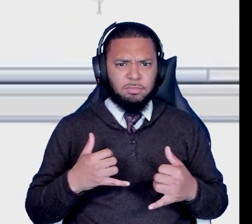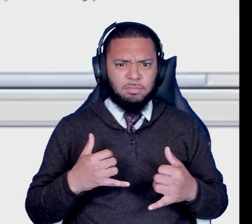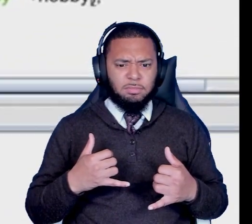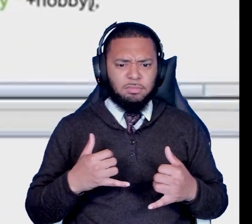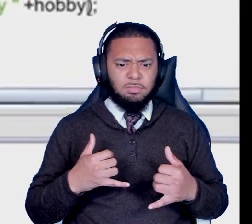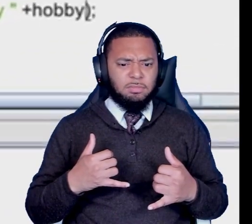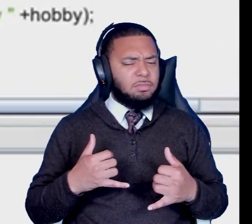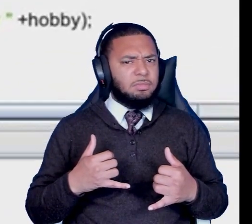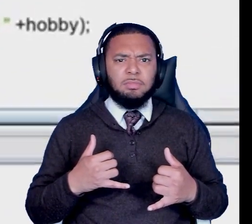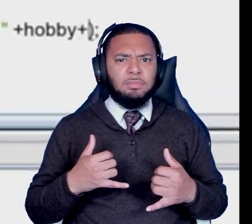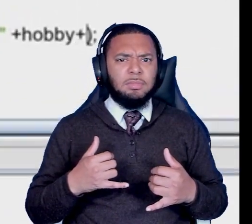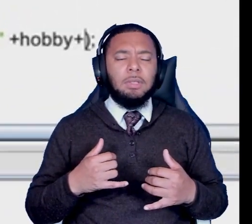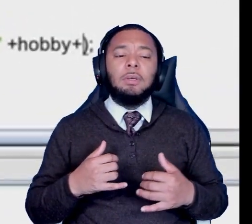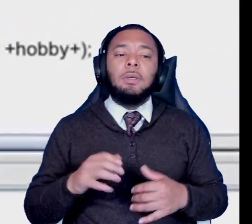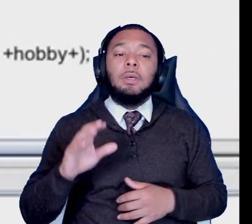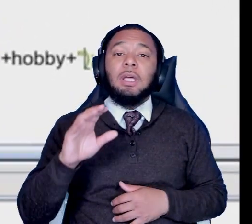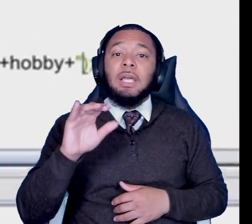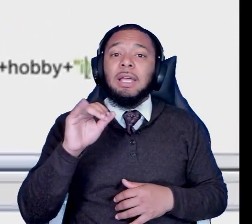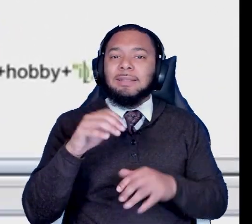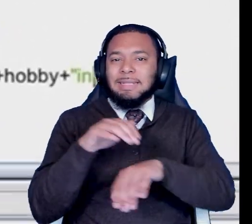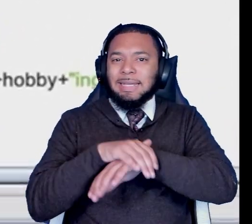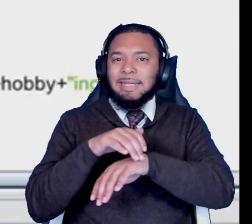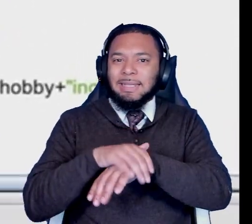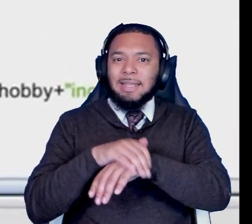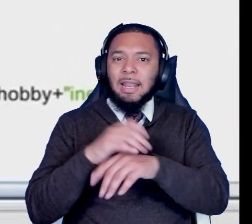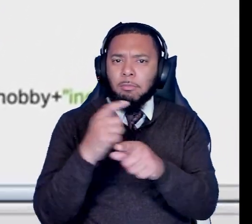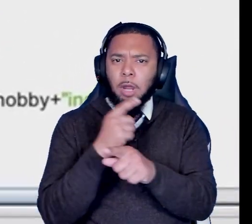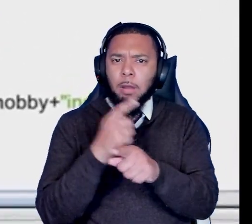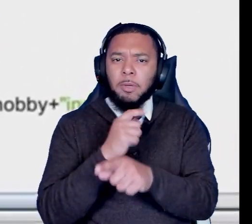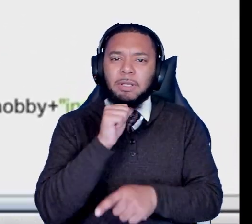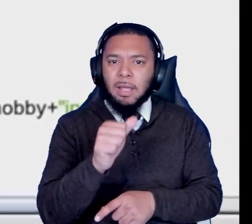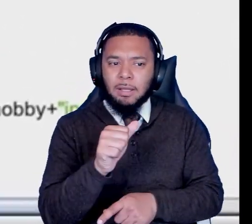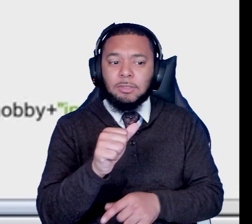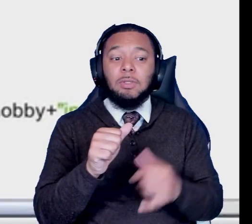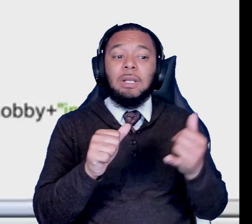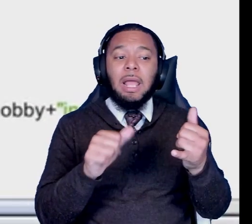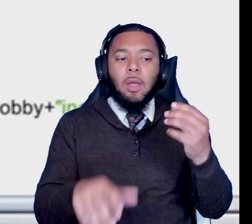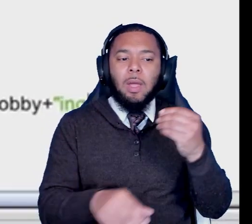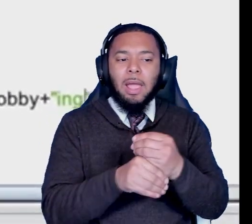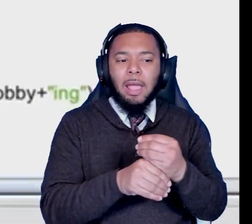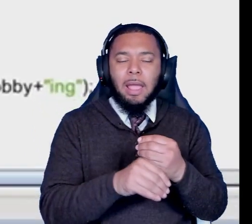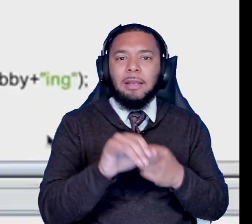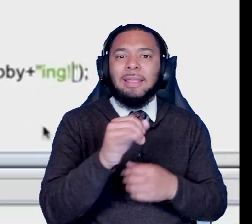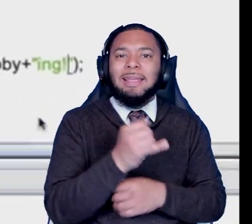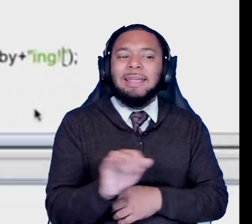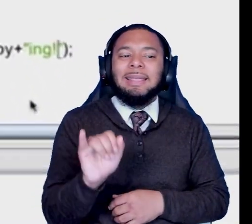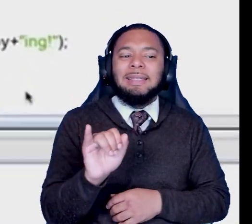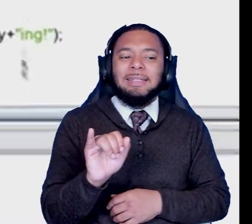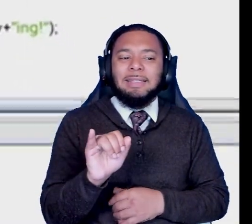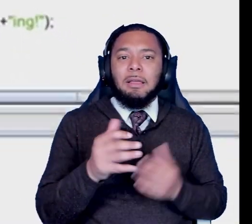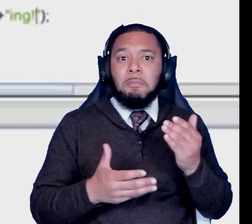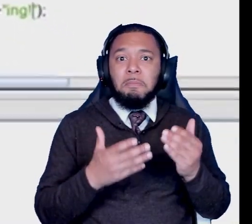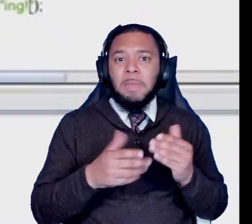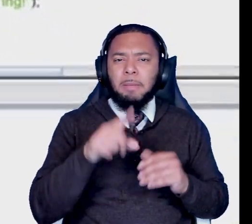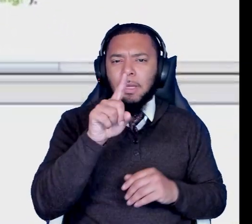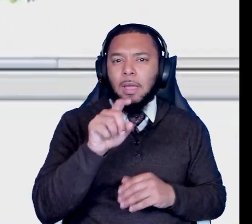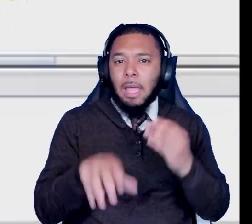I wanted to, I could put a plus with a little ing at the end. Maybe even some